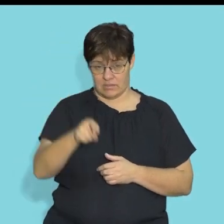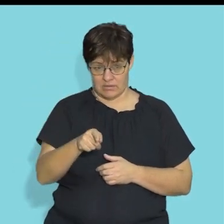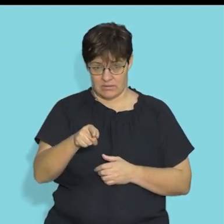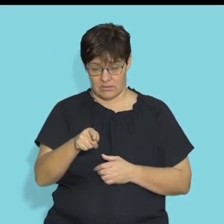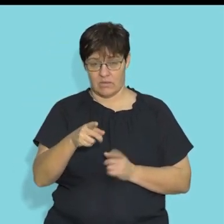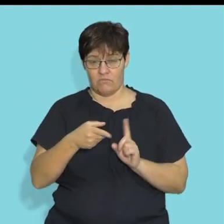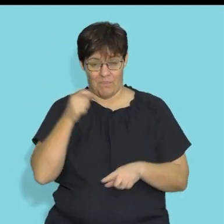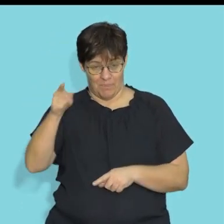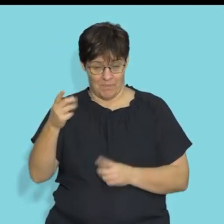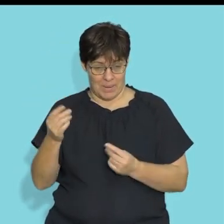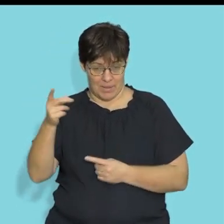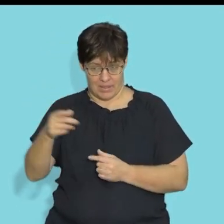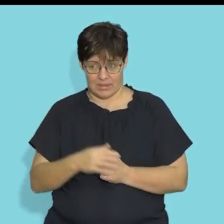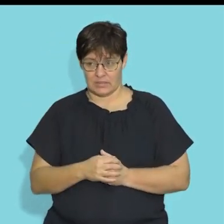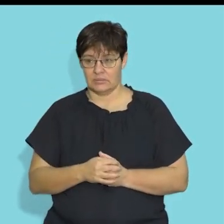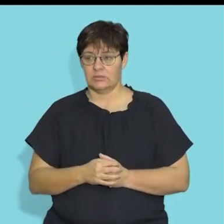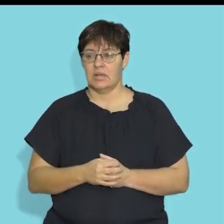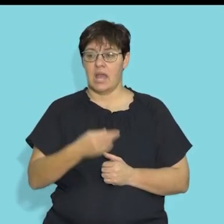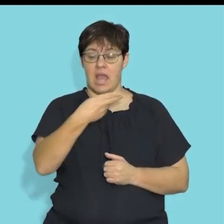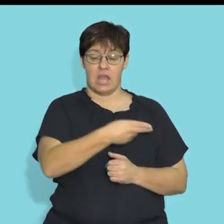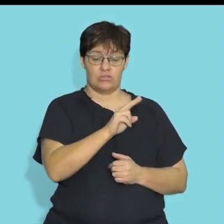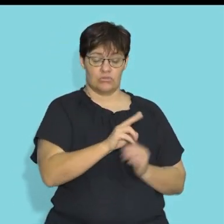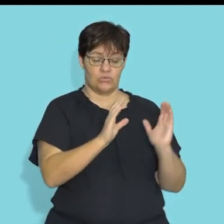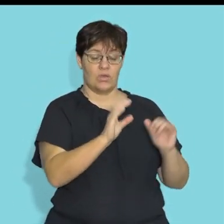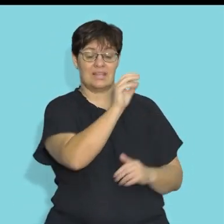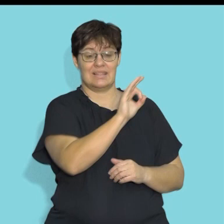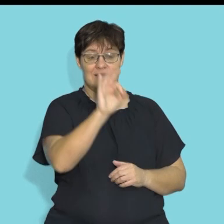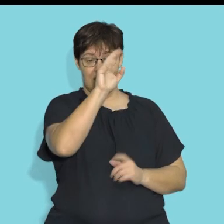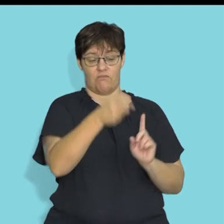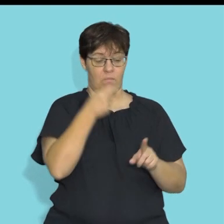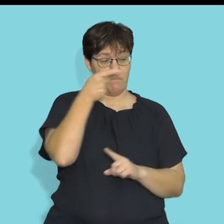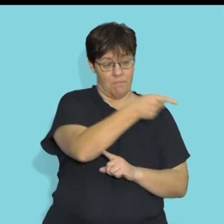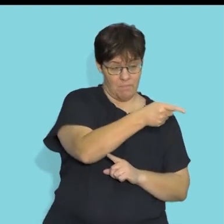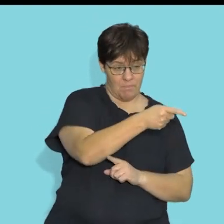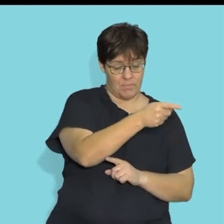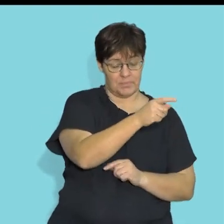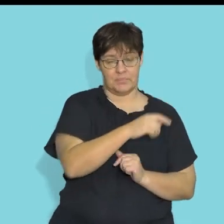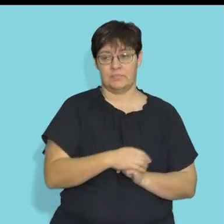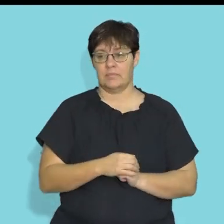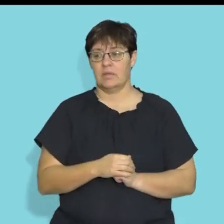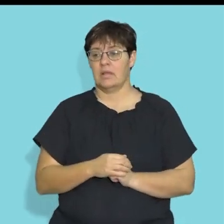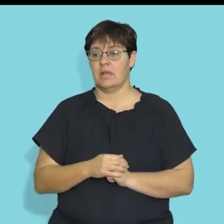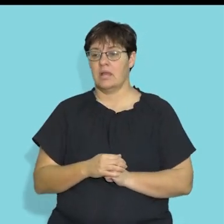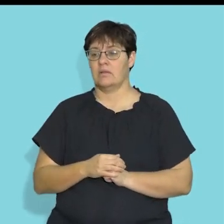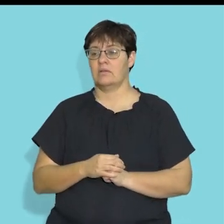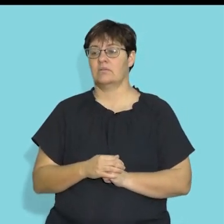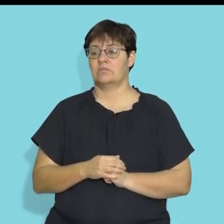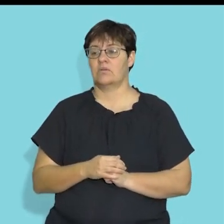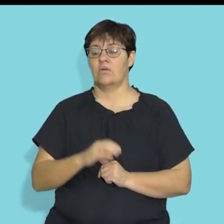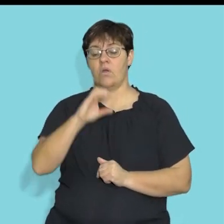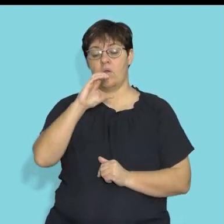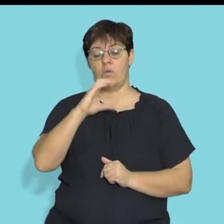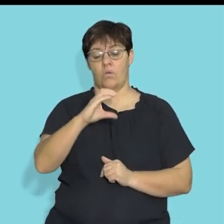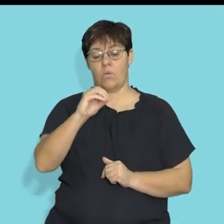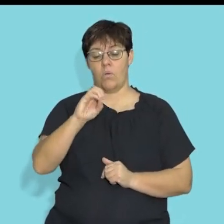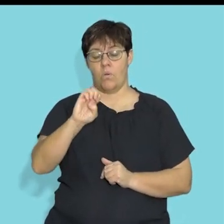the coefficient. For hydrogen it's to the power 3 or to the exponent 3. So your